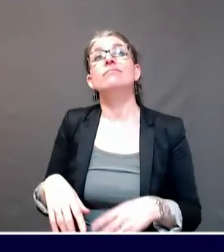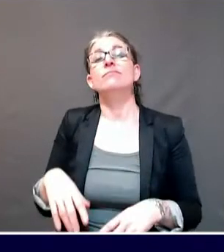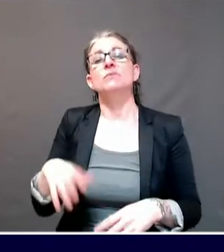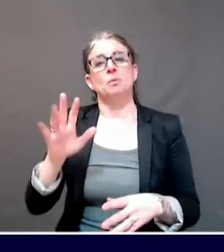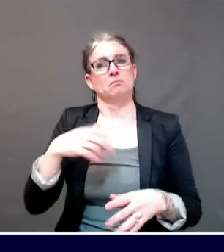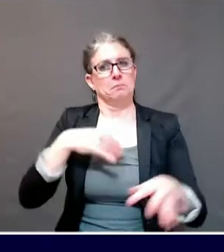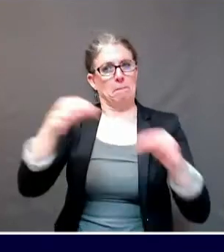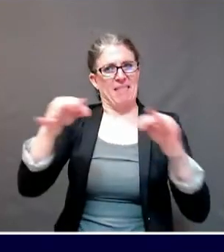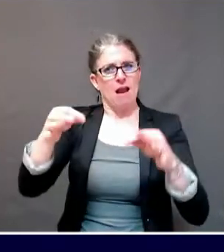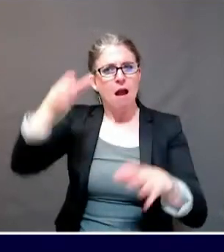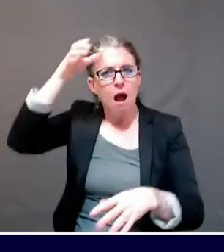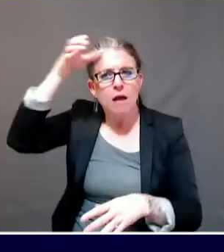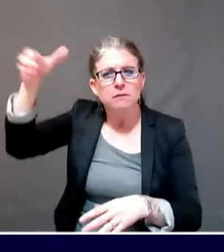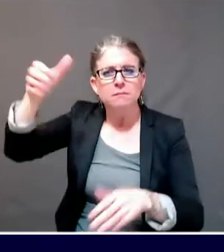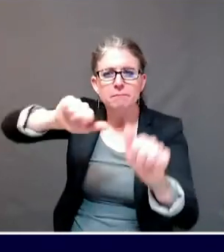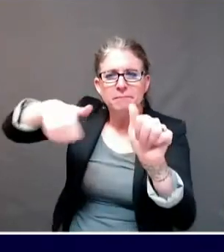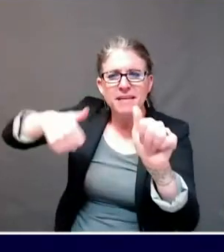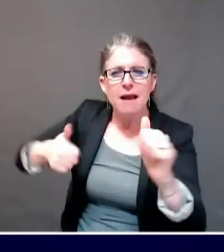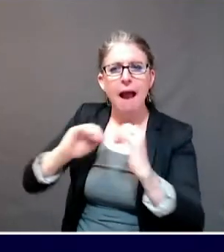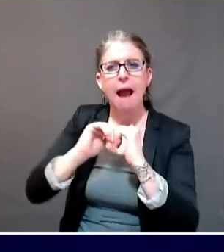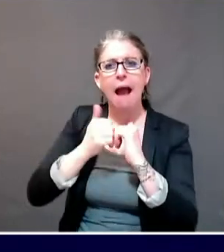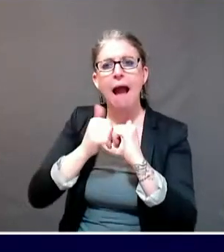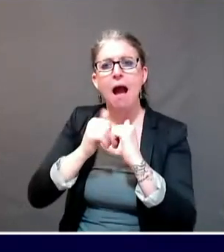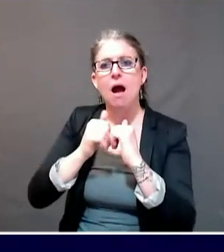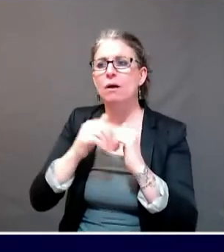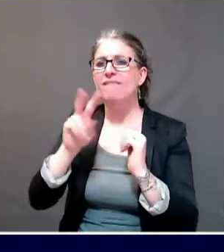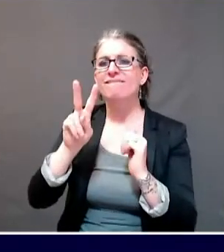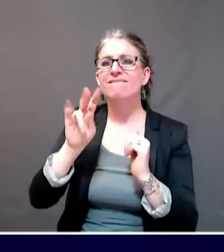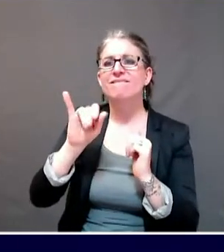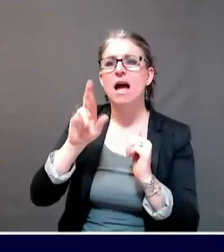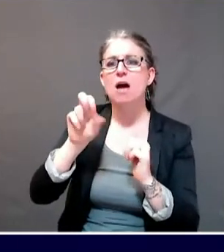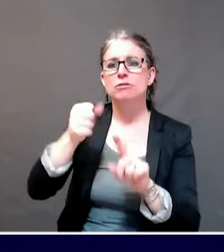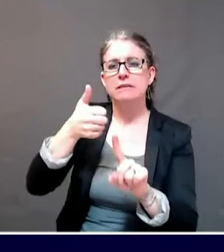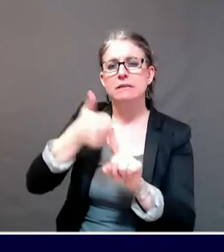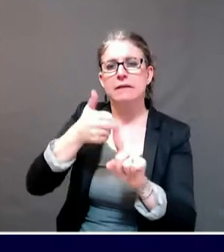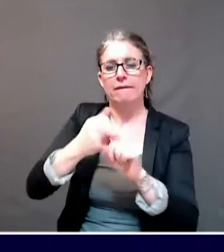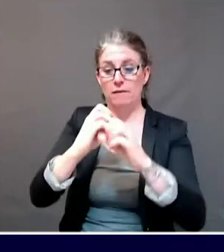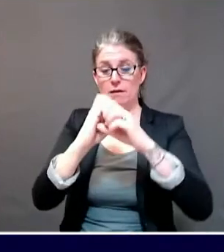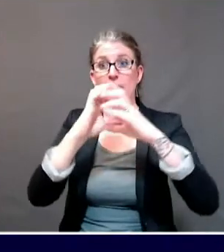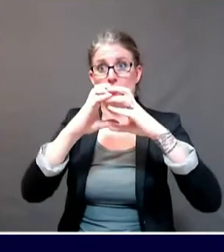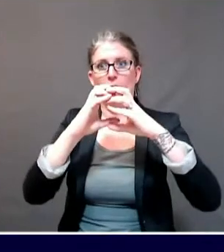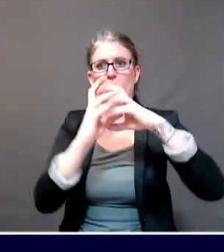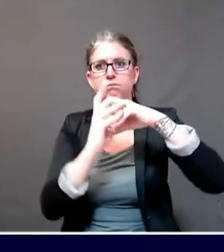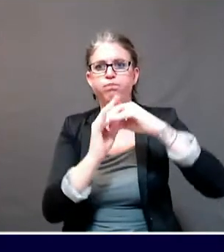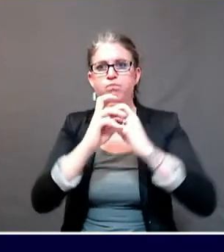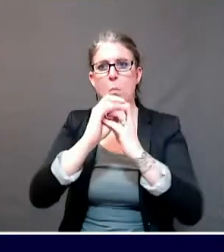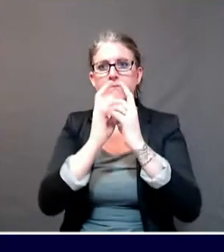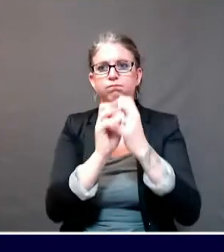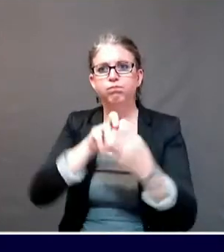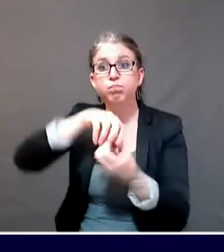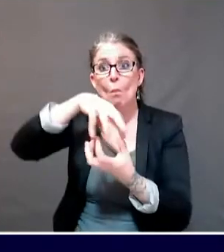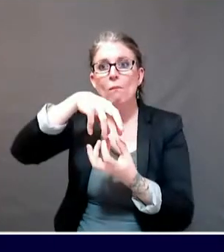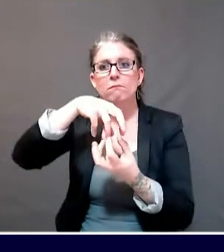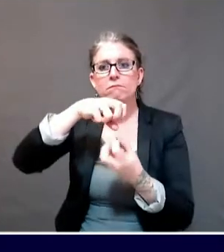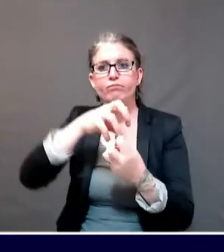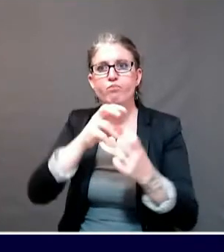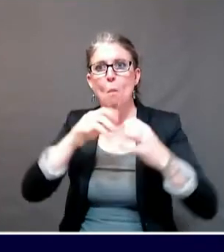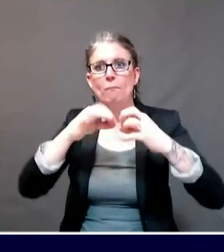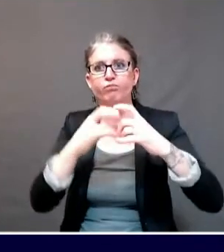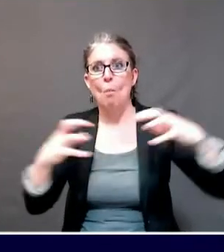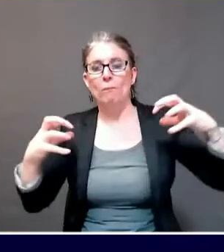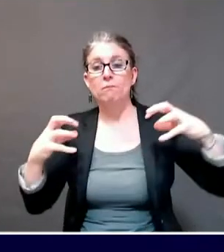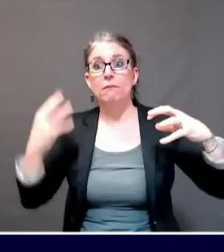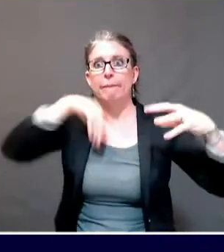of weeks or a couple of months ago. That's just what viruses do, and that's what they're going to continue to do. These